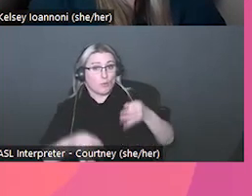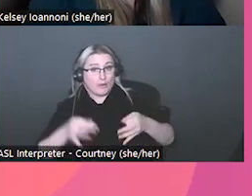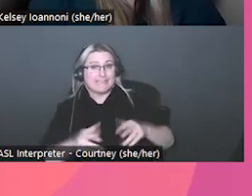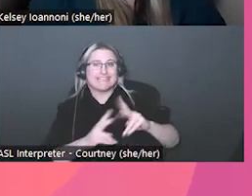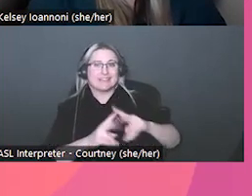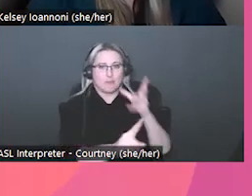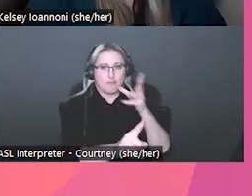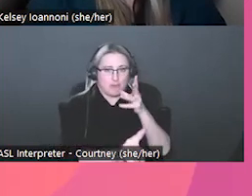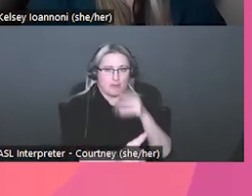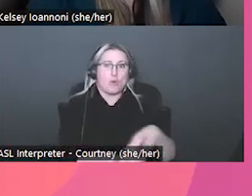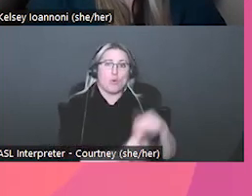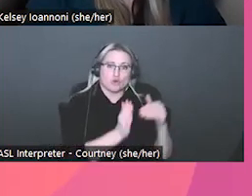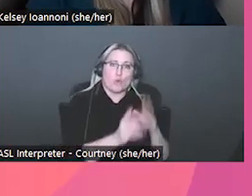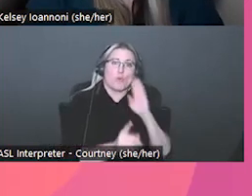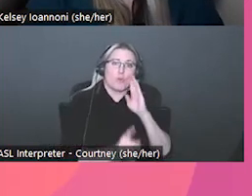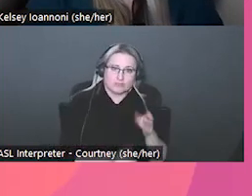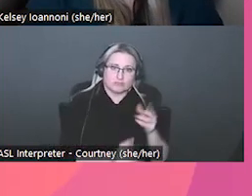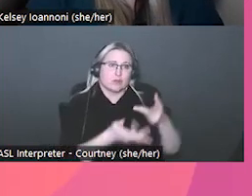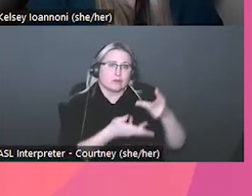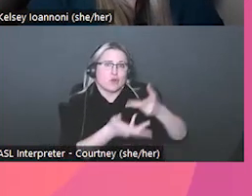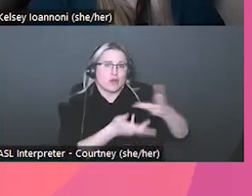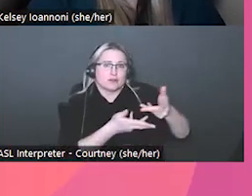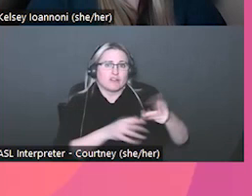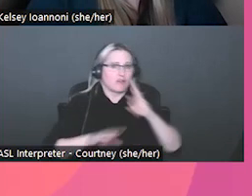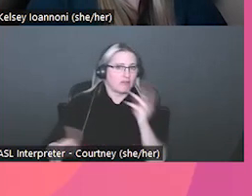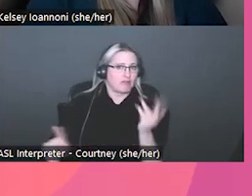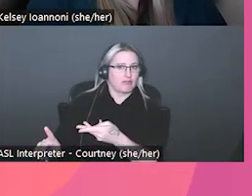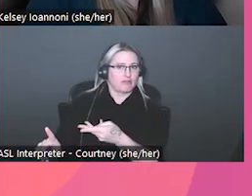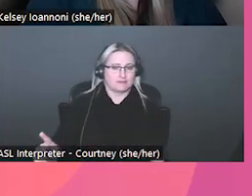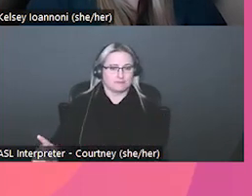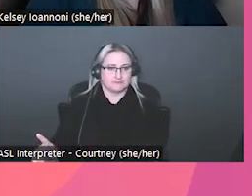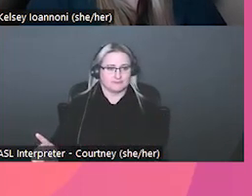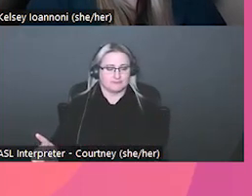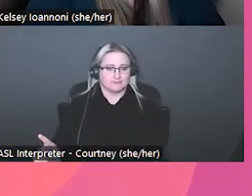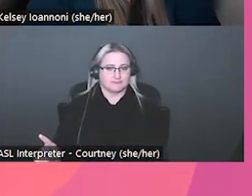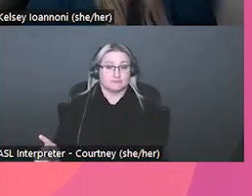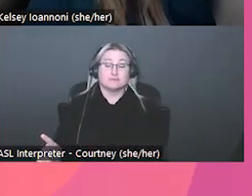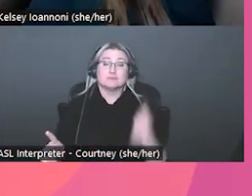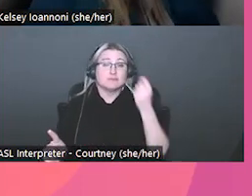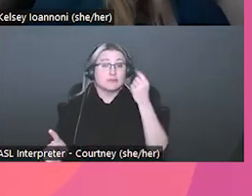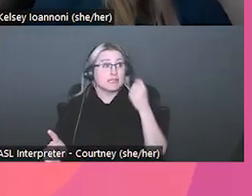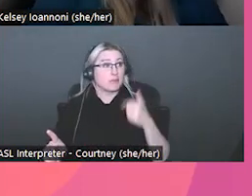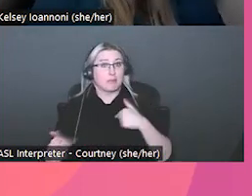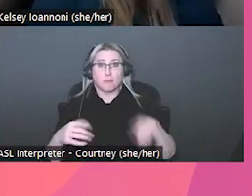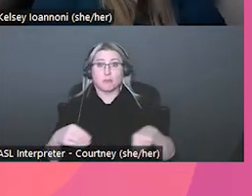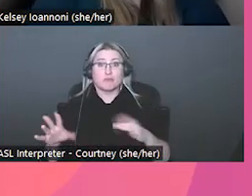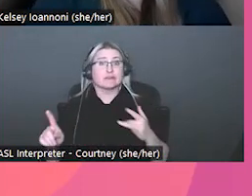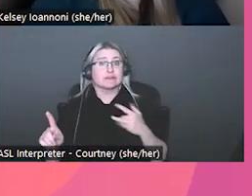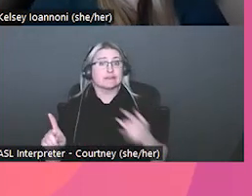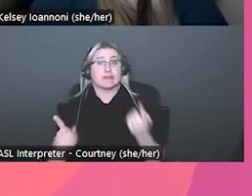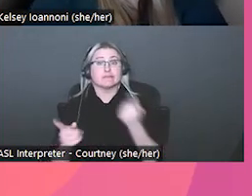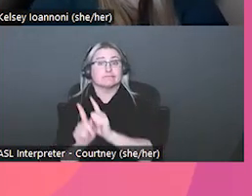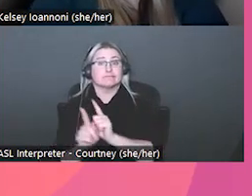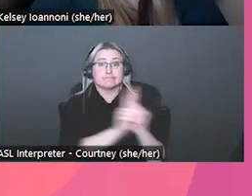would do it for her in conversation with each other, not with her. Brielle notes that until I moved out, my parents would always be with me at doctor's